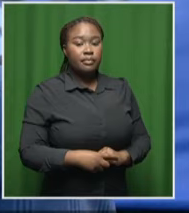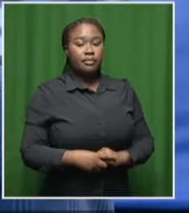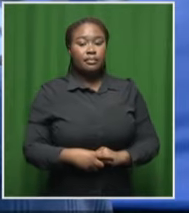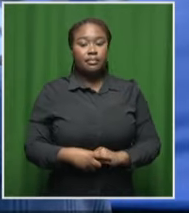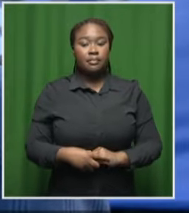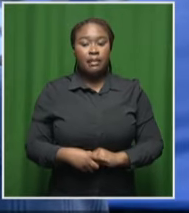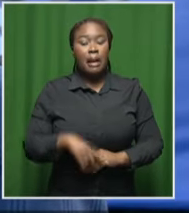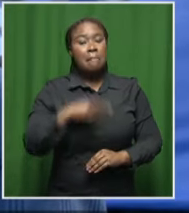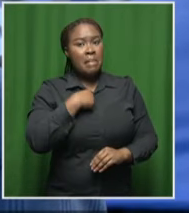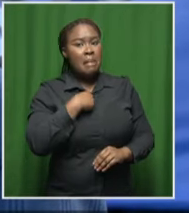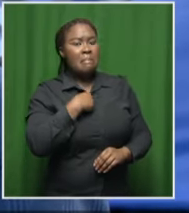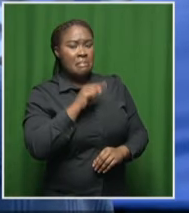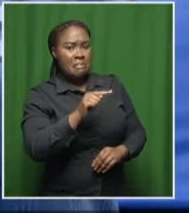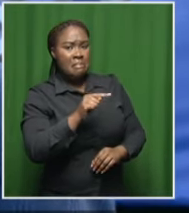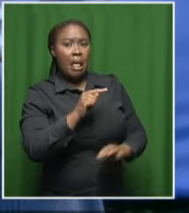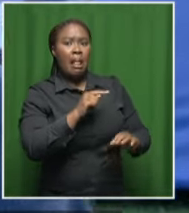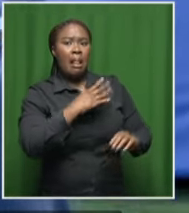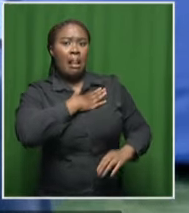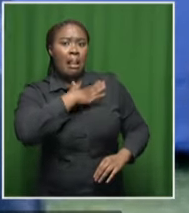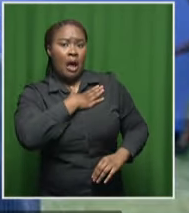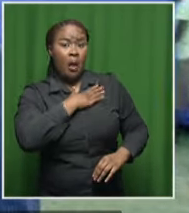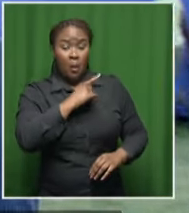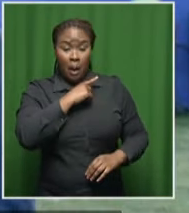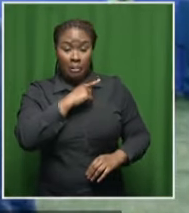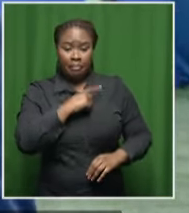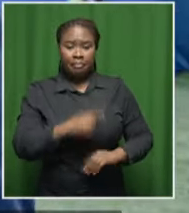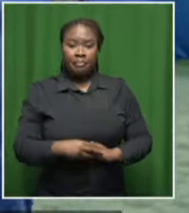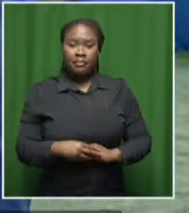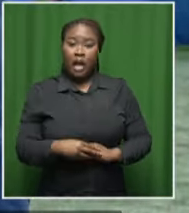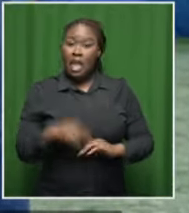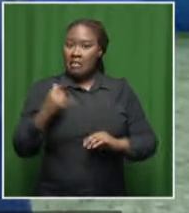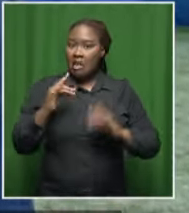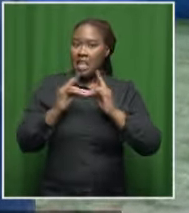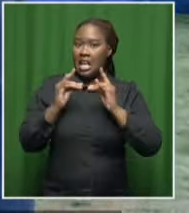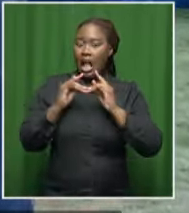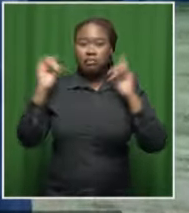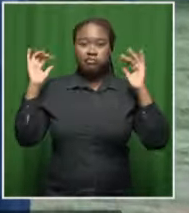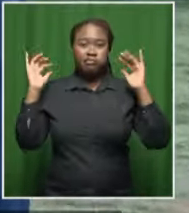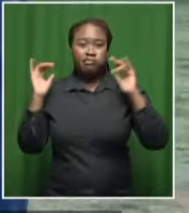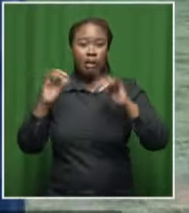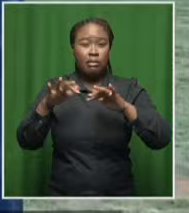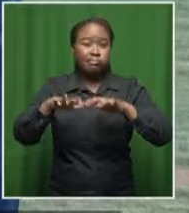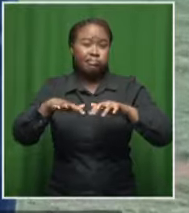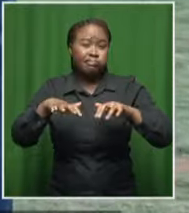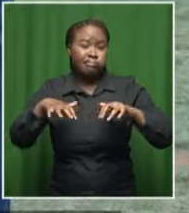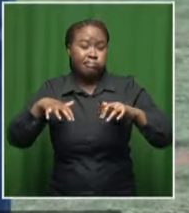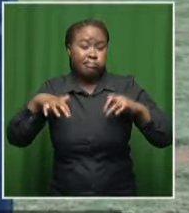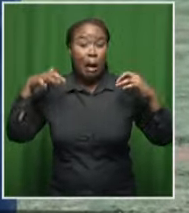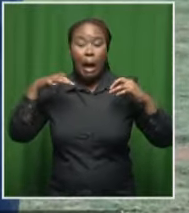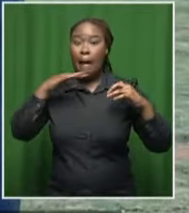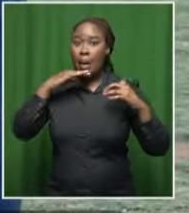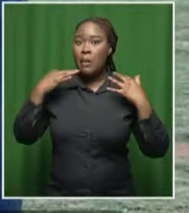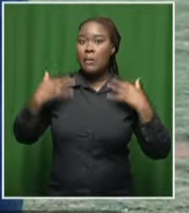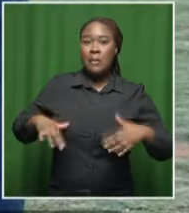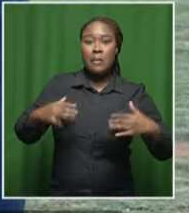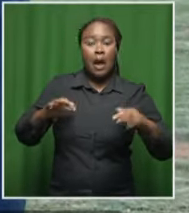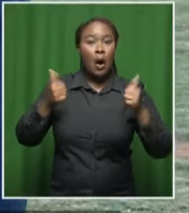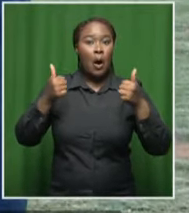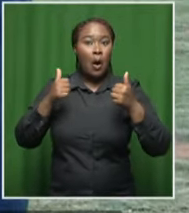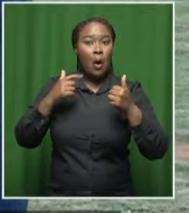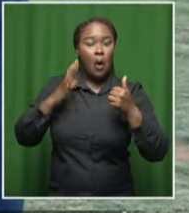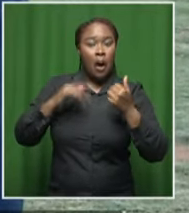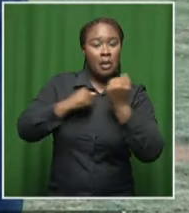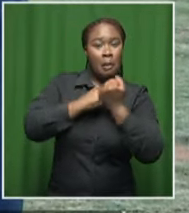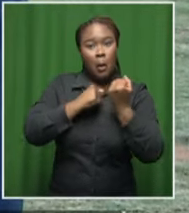I think these days people always reduce filling up of stadiums and also stadium politics, basically. And